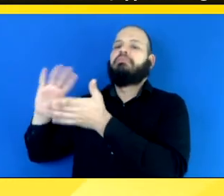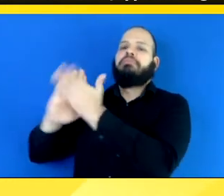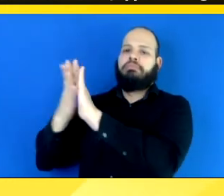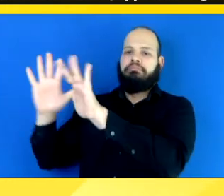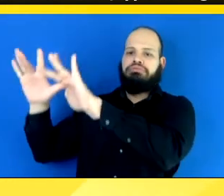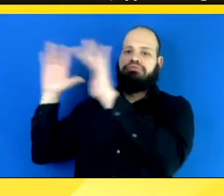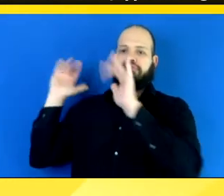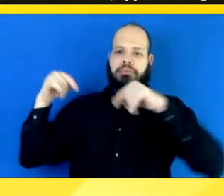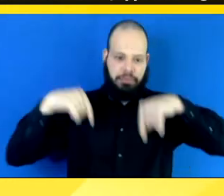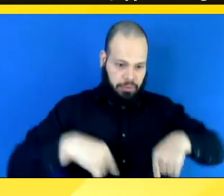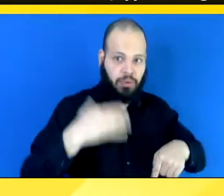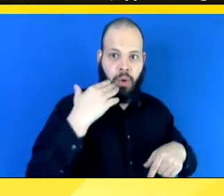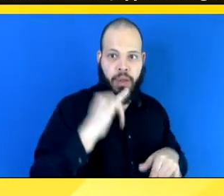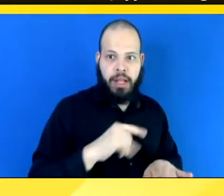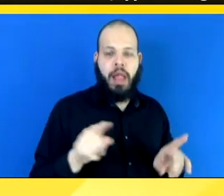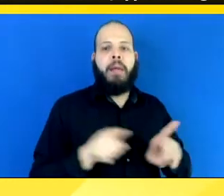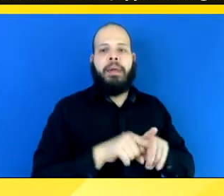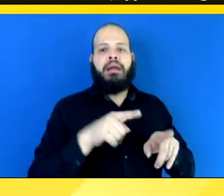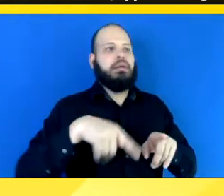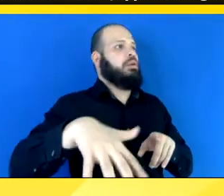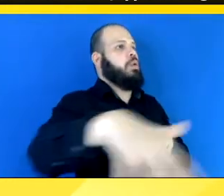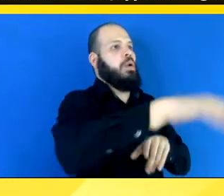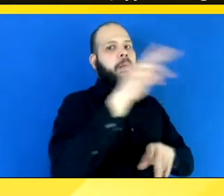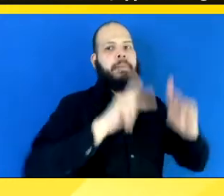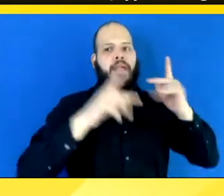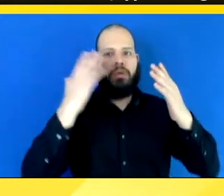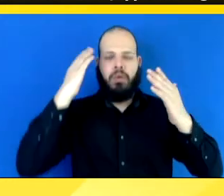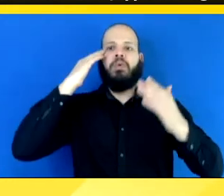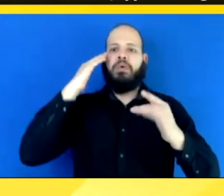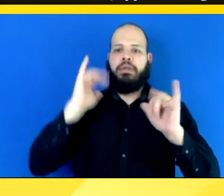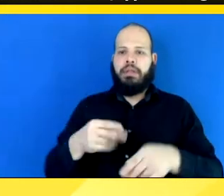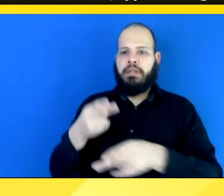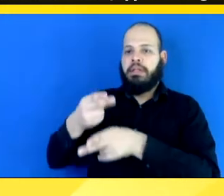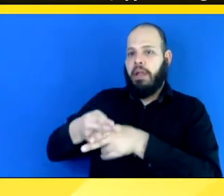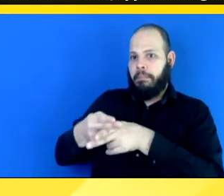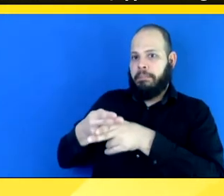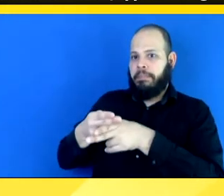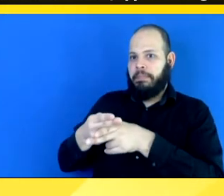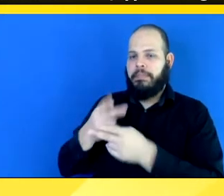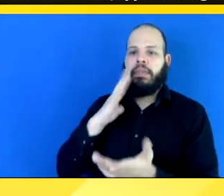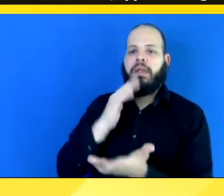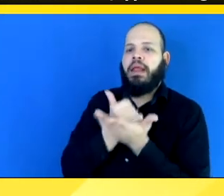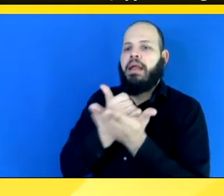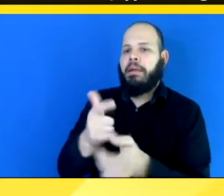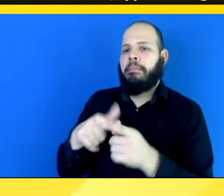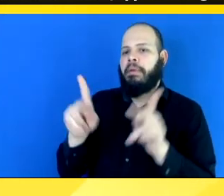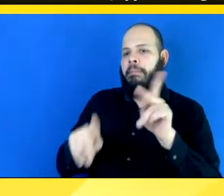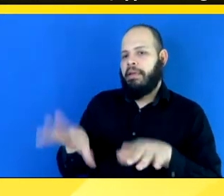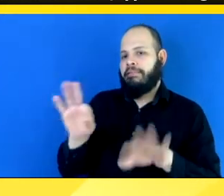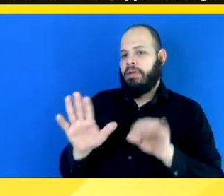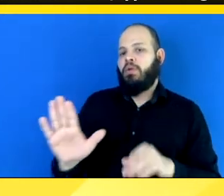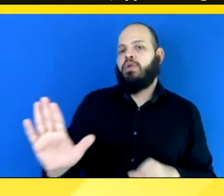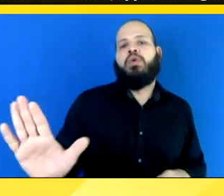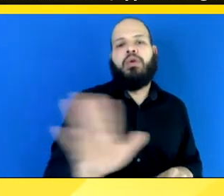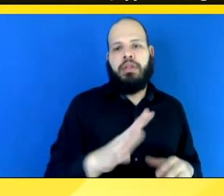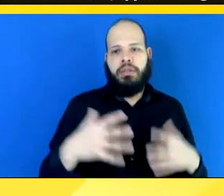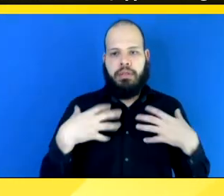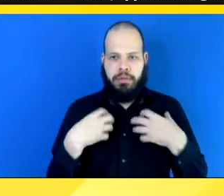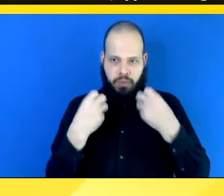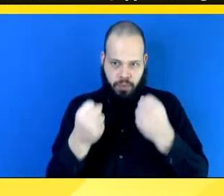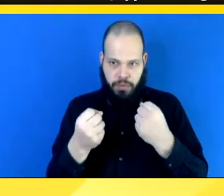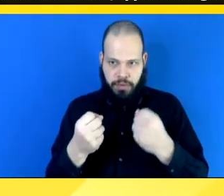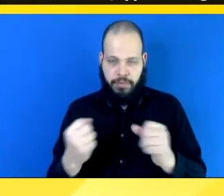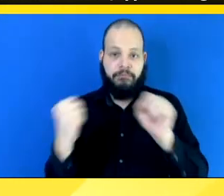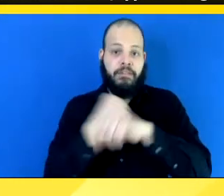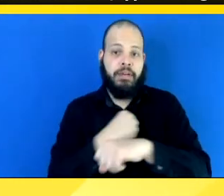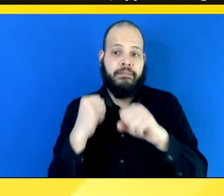name will give people courage to fight all over this country. And if when we change the South,